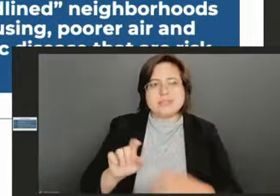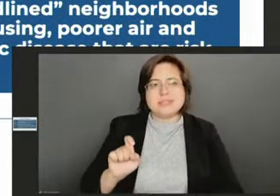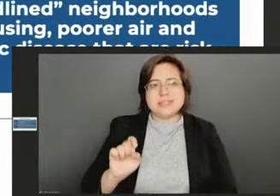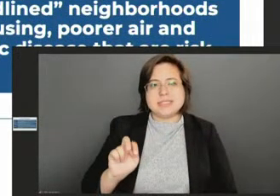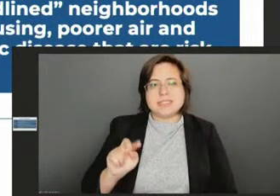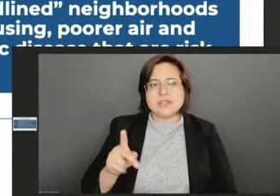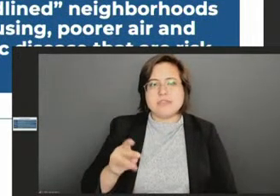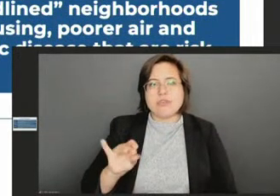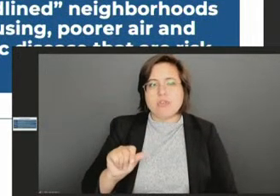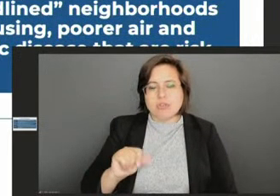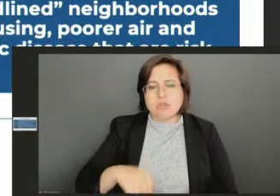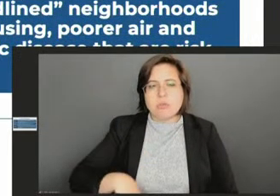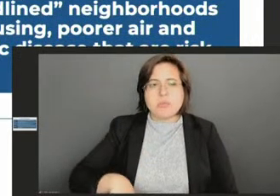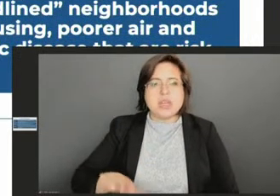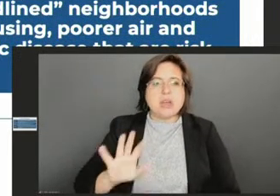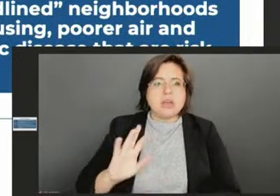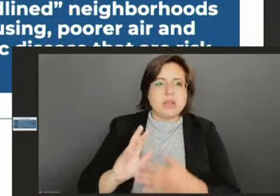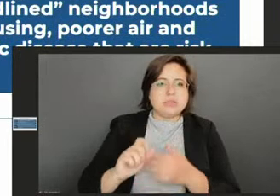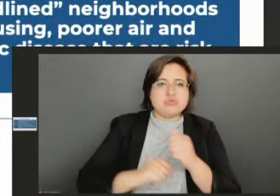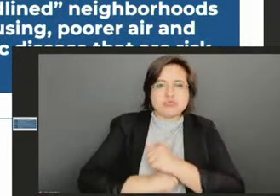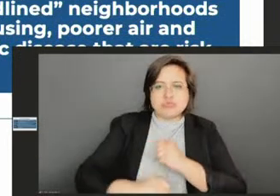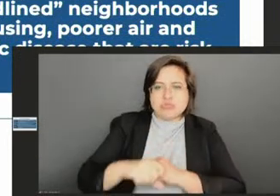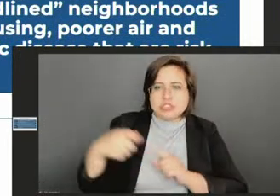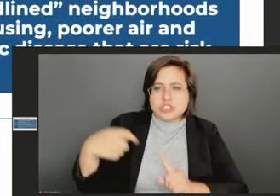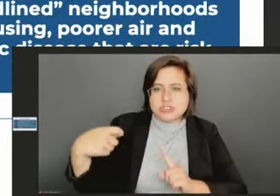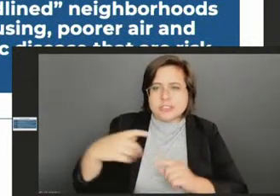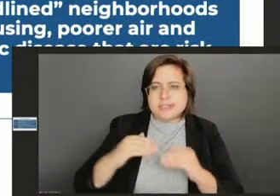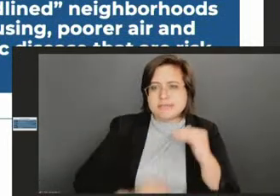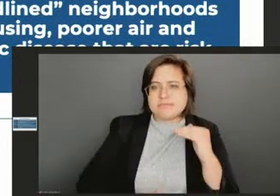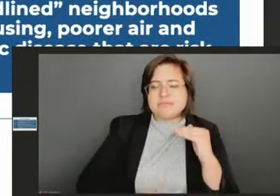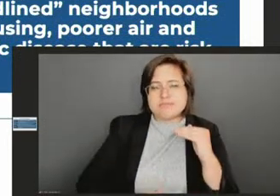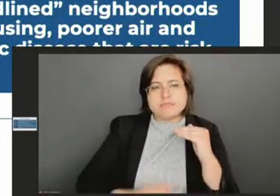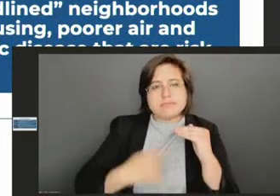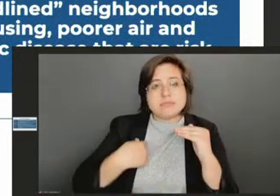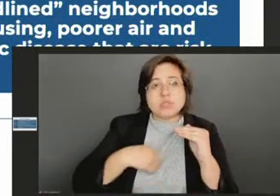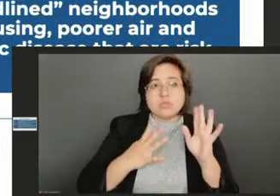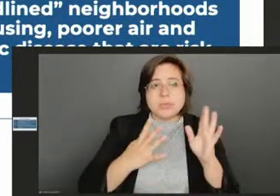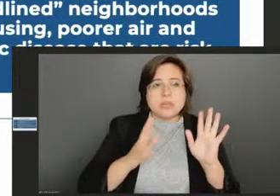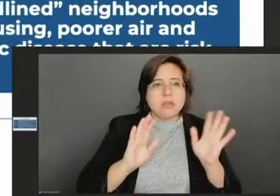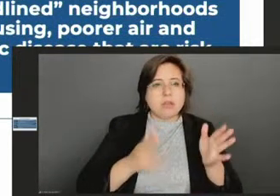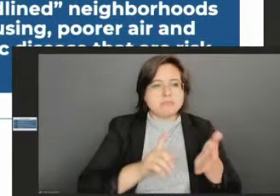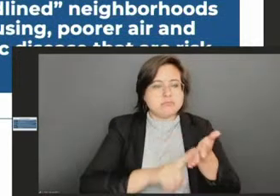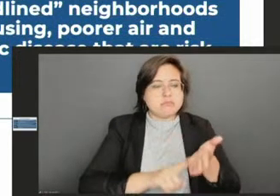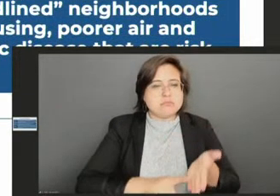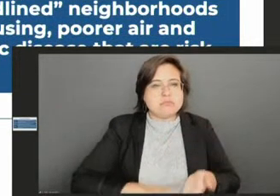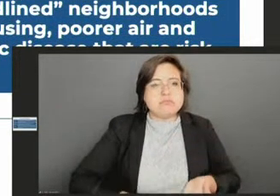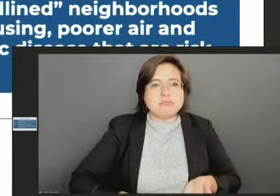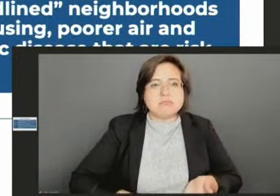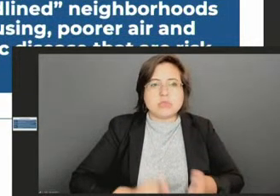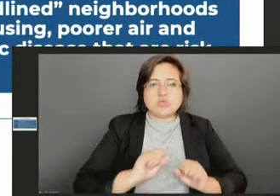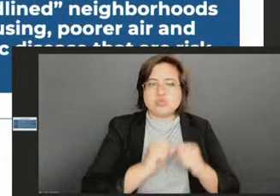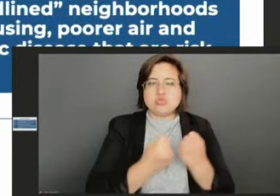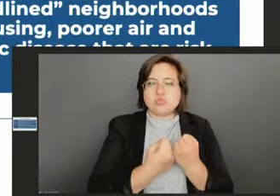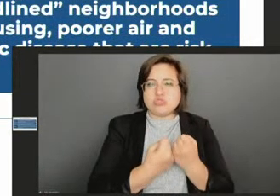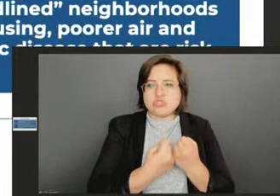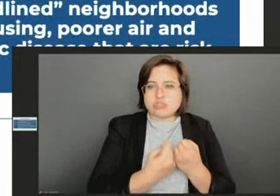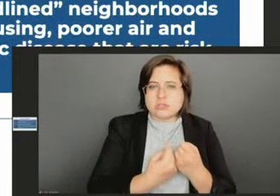structural drivers of health inequity, we looked at the social determinants of health and well-being, like safe